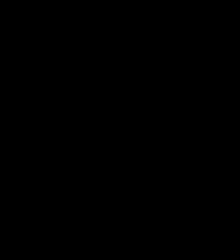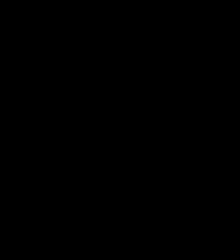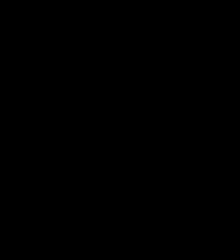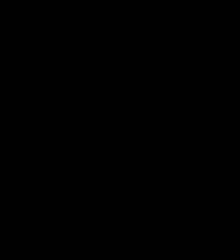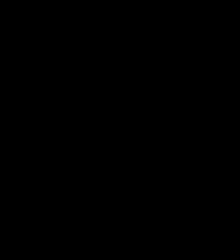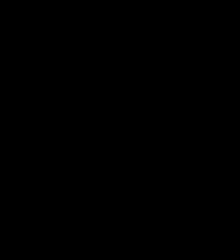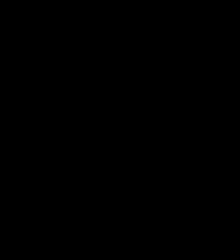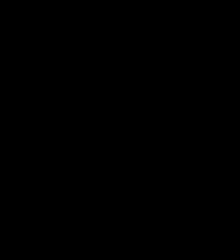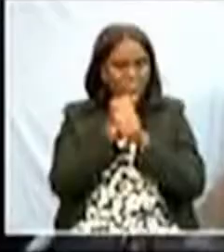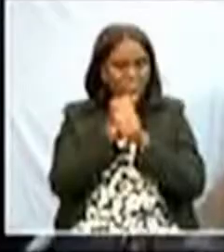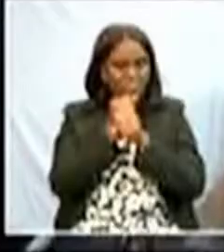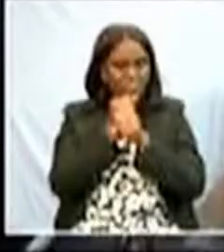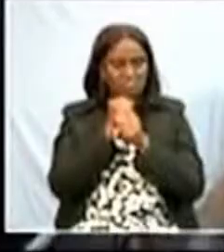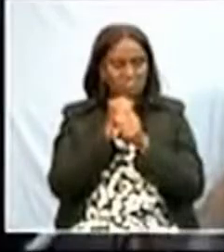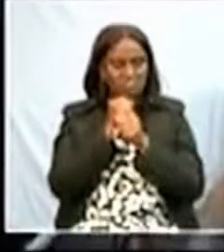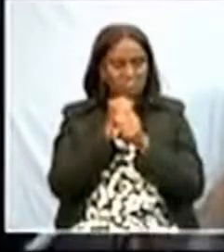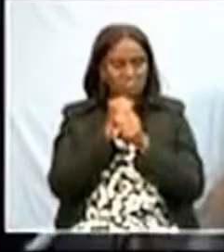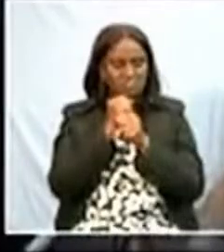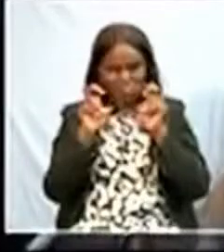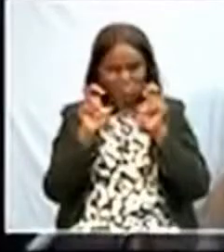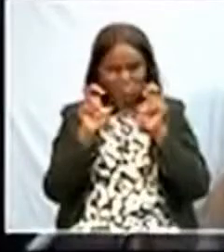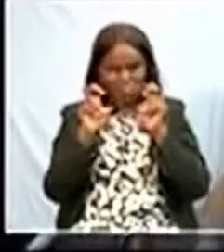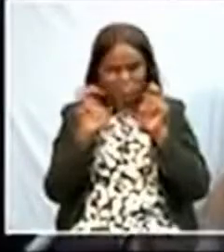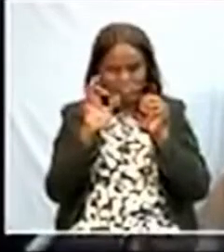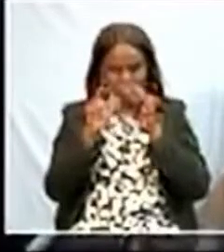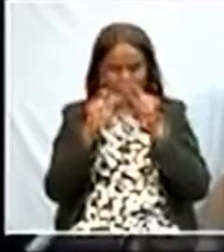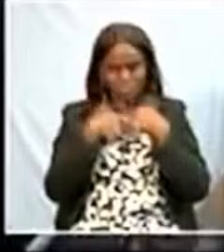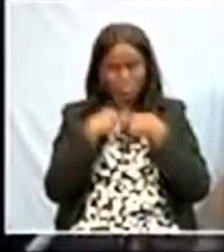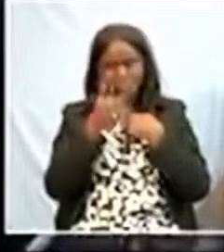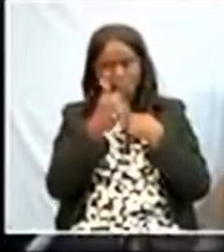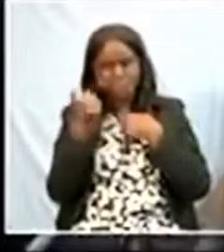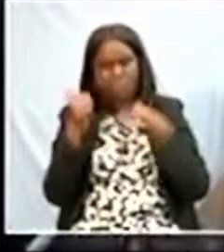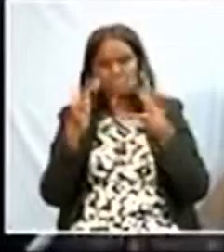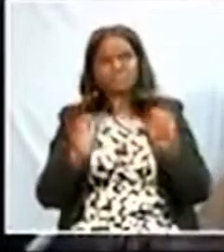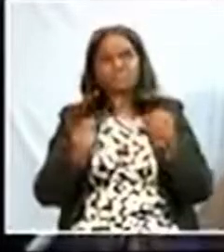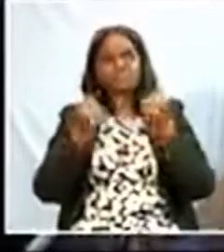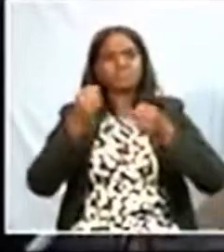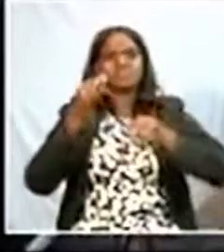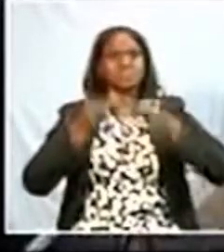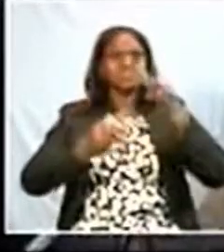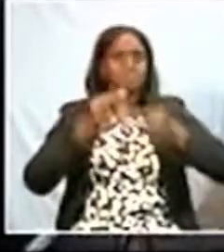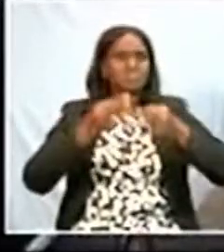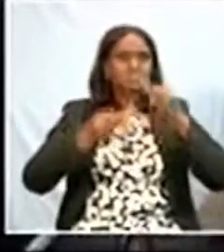rather. Check if he has got any litigation